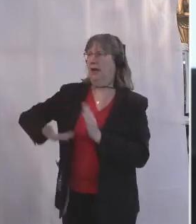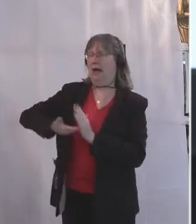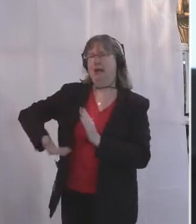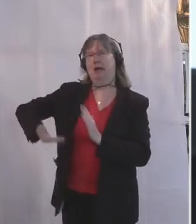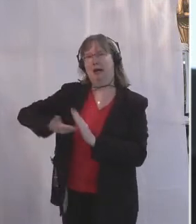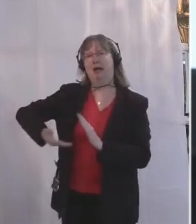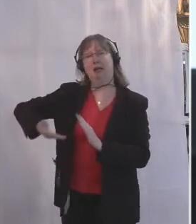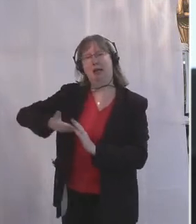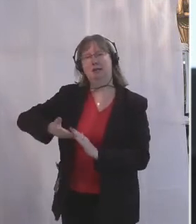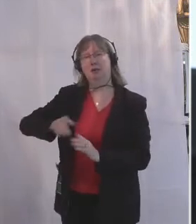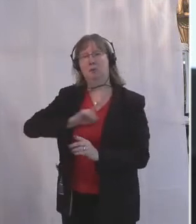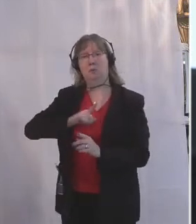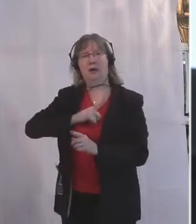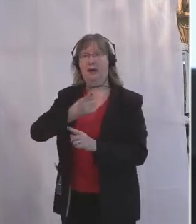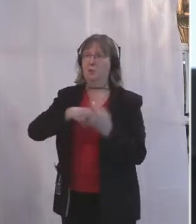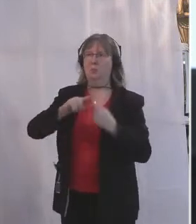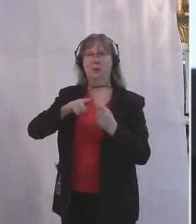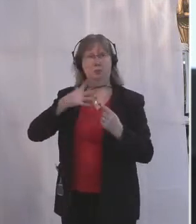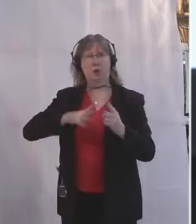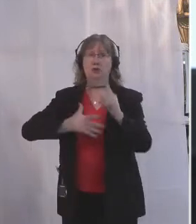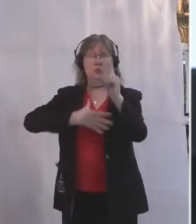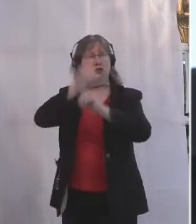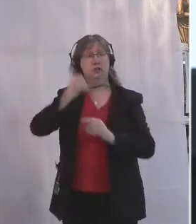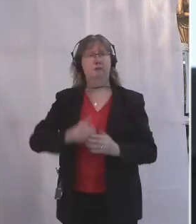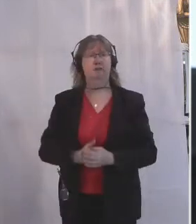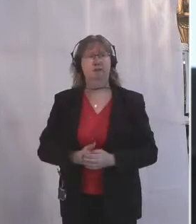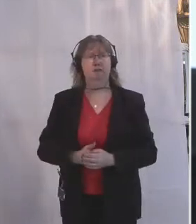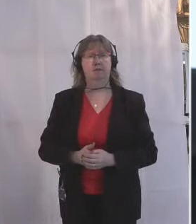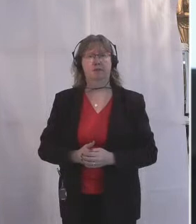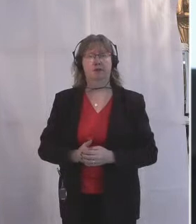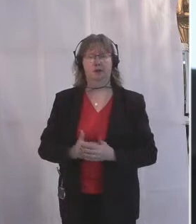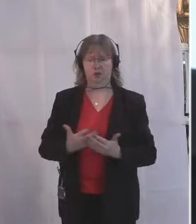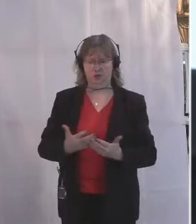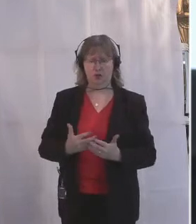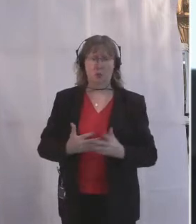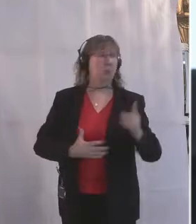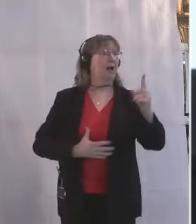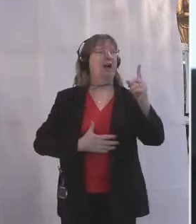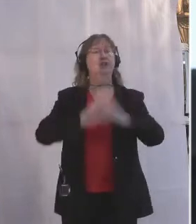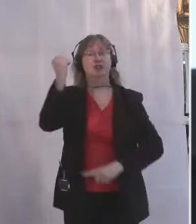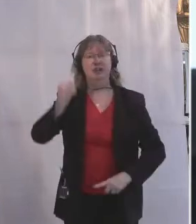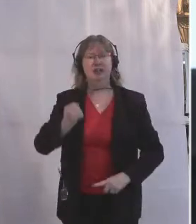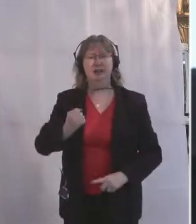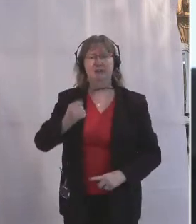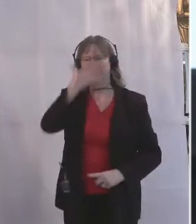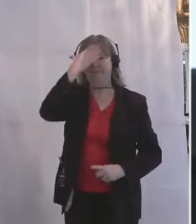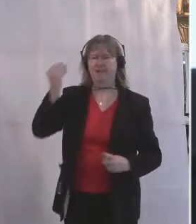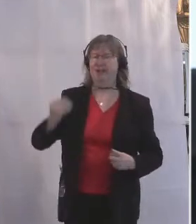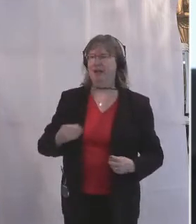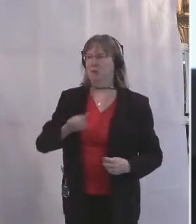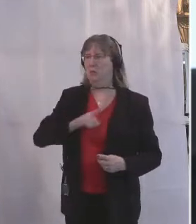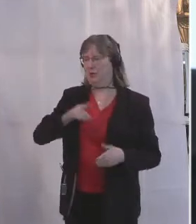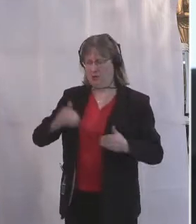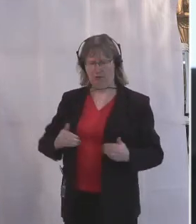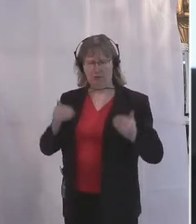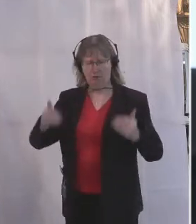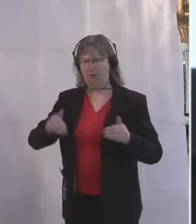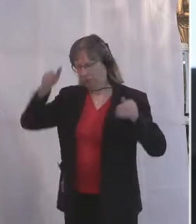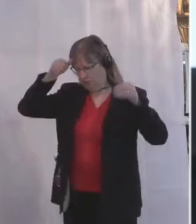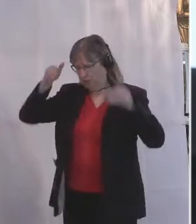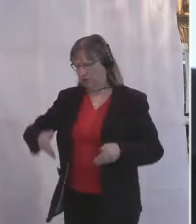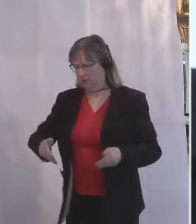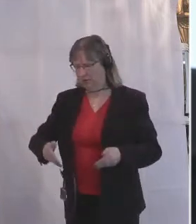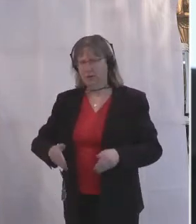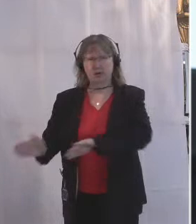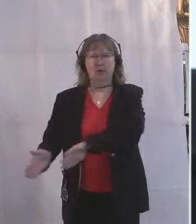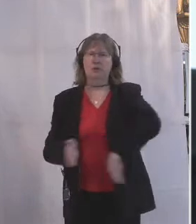especially because we're all very goal-oriented people, we are quick to achieve something, but then forget about it because we're moving on to the next thing.